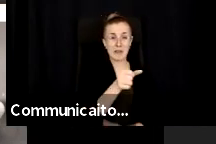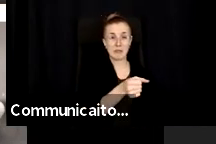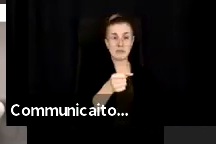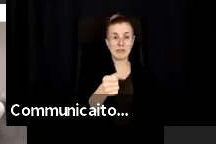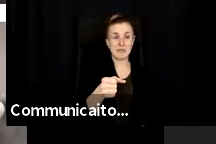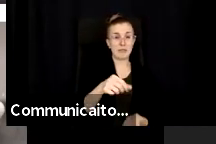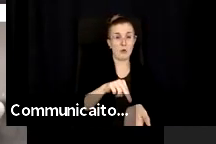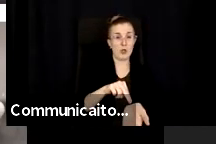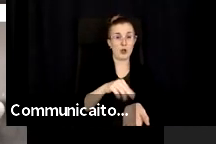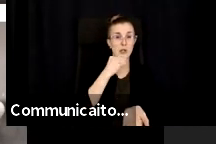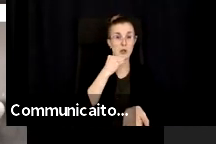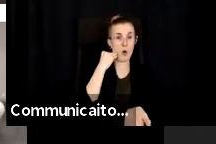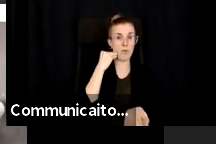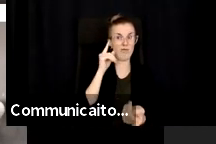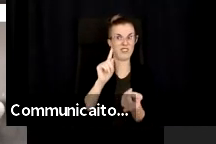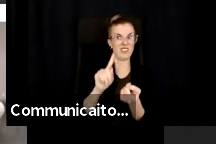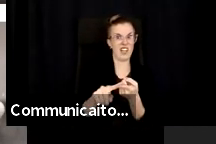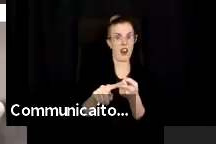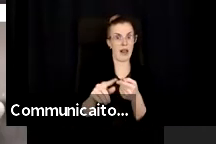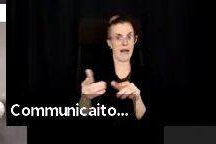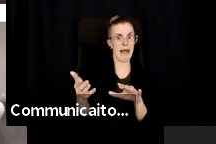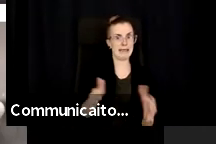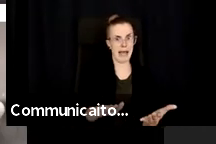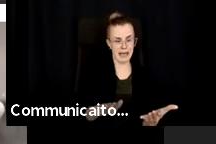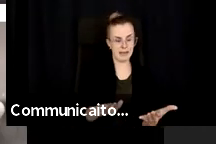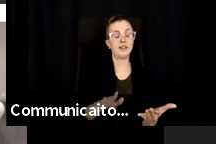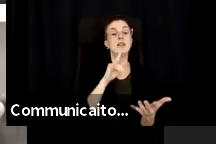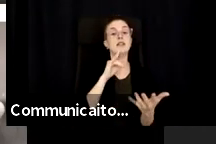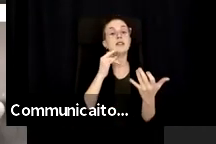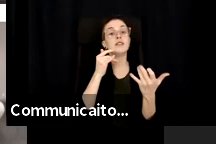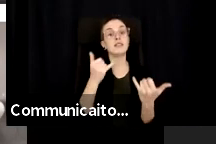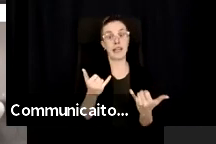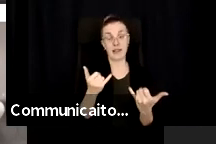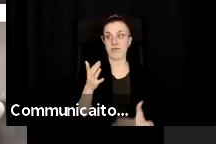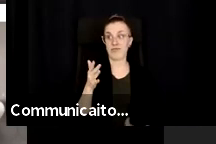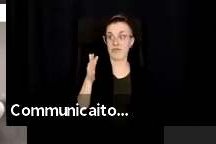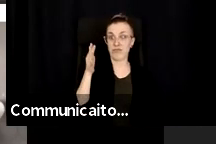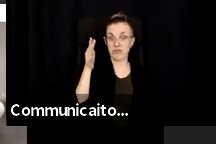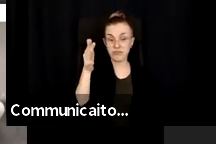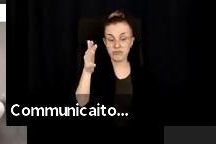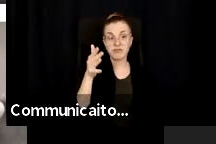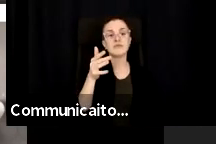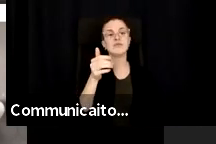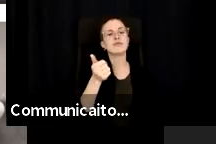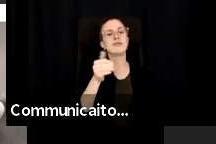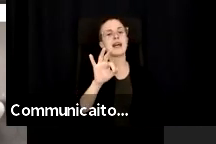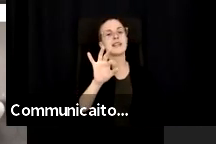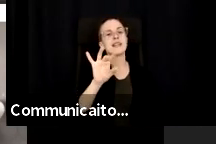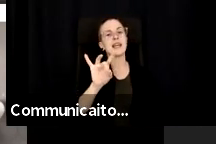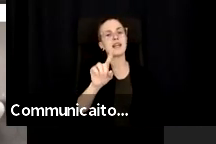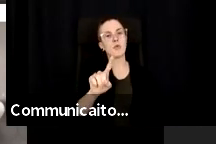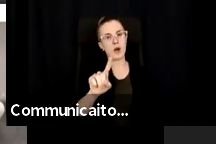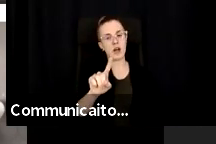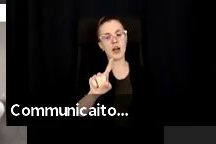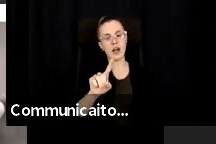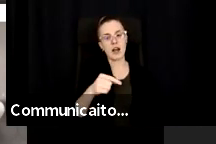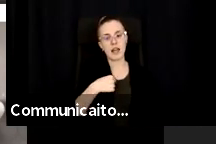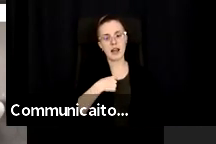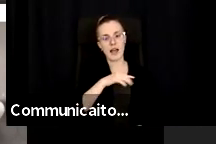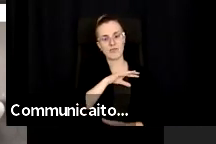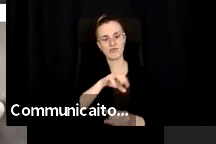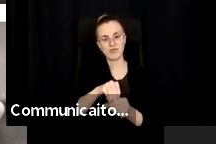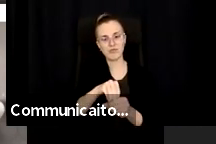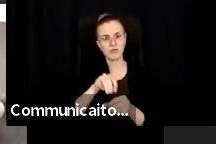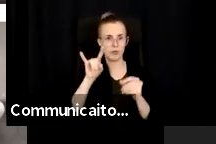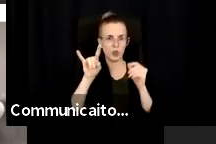die. Well, fast forward to 1981, when I went to the University of